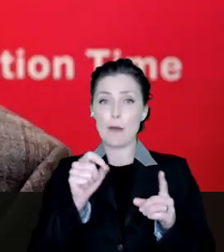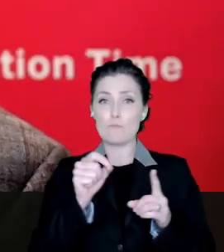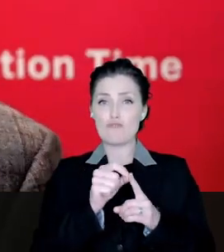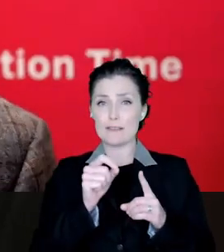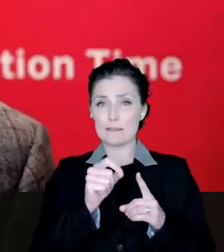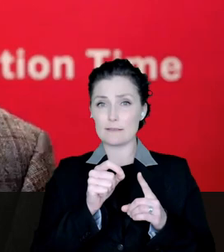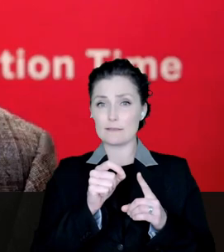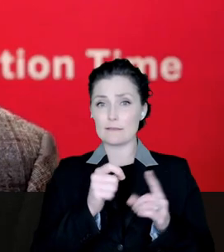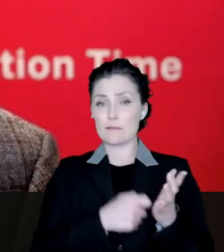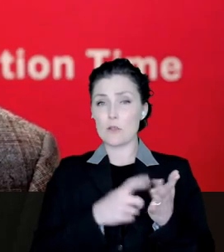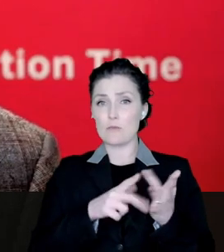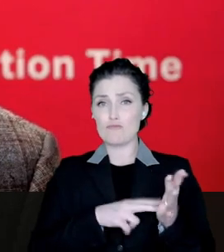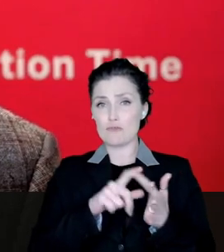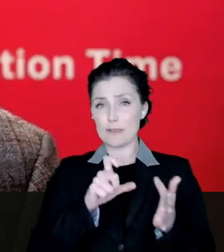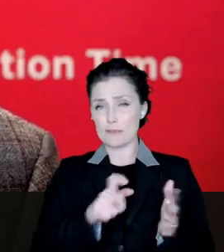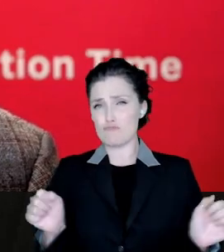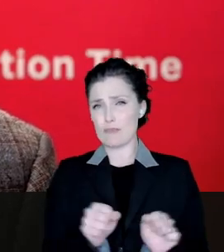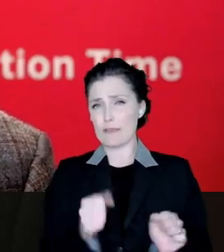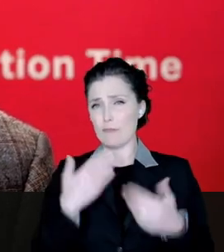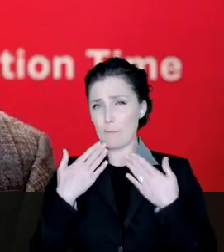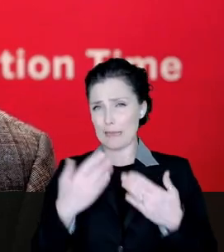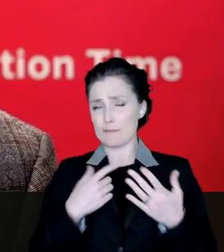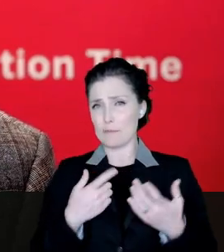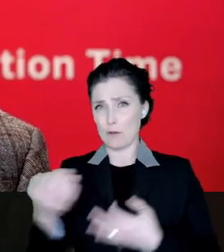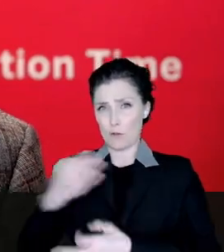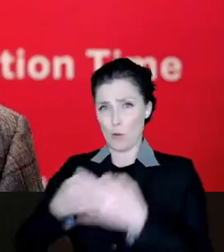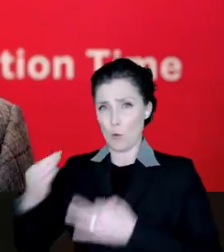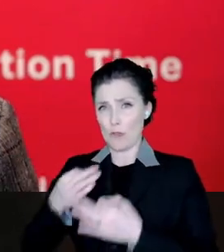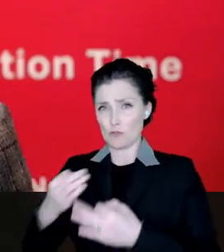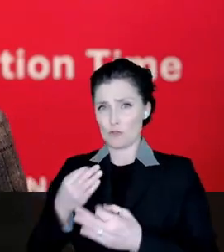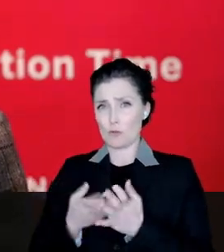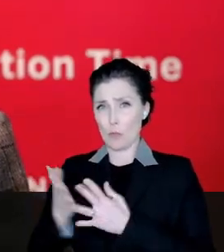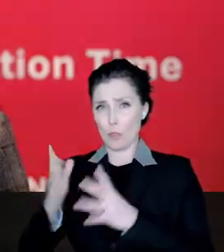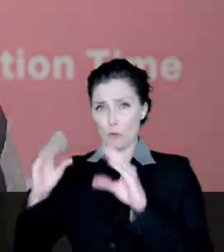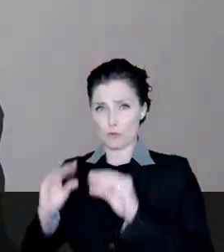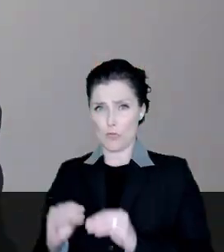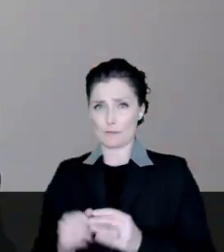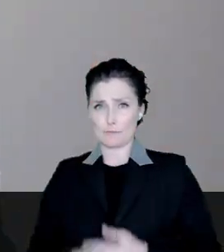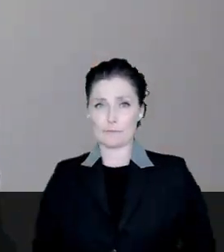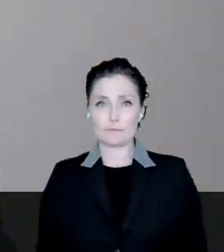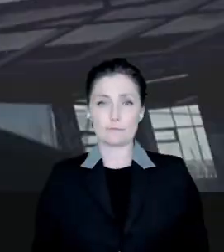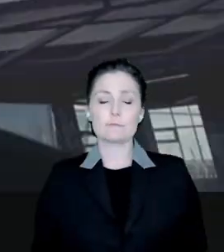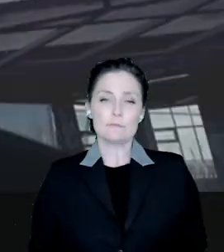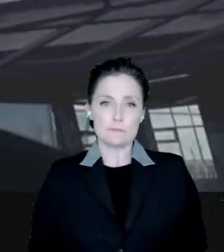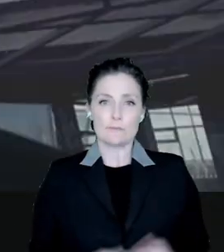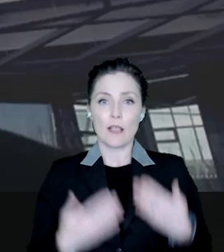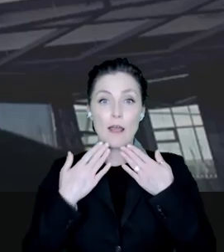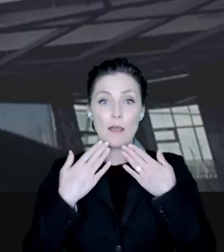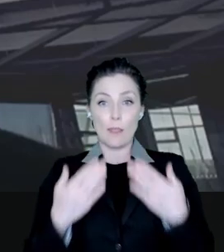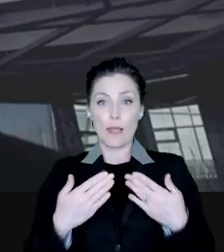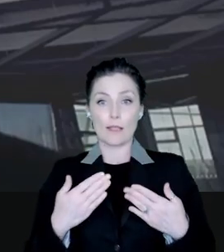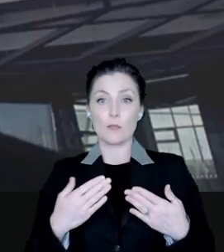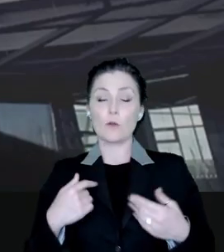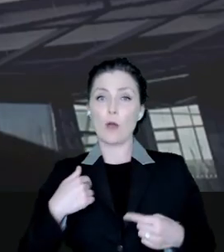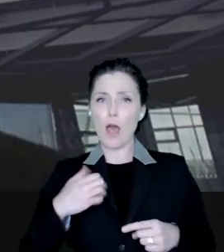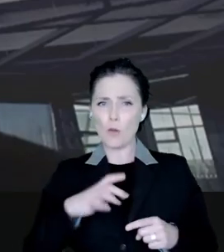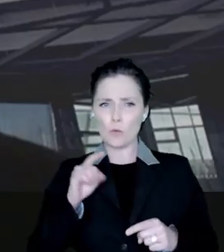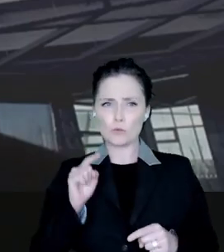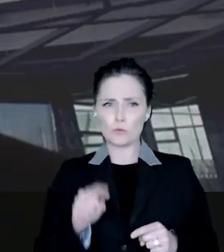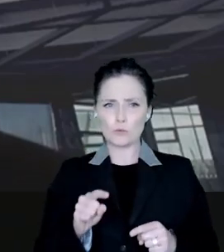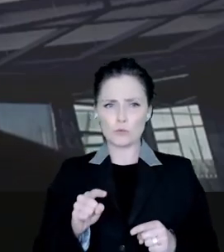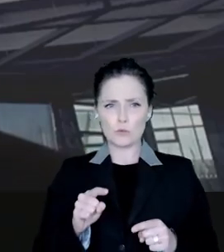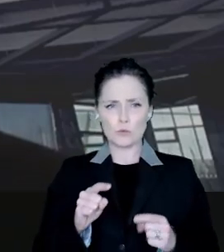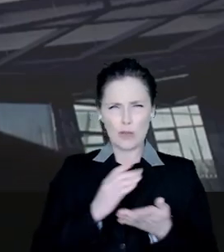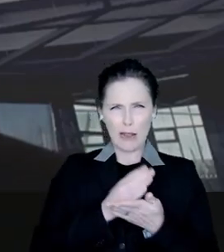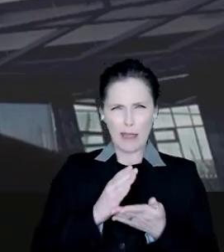Member Prince, because there's a few questions now coming in on the chat. Thank you. Thank you. I just want to give clarity to why we find